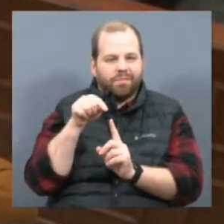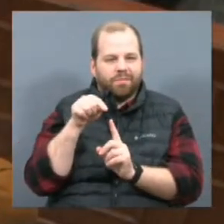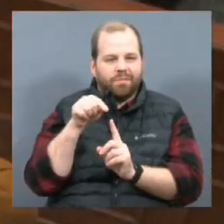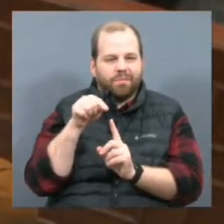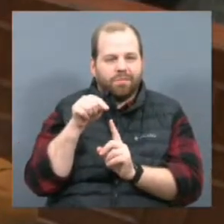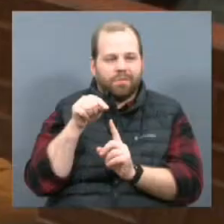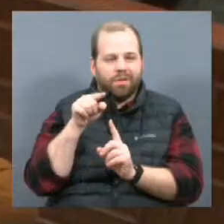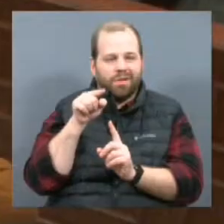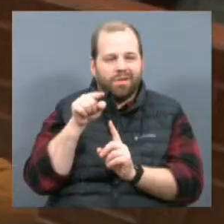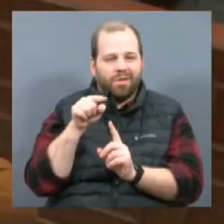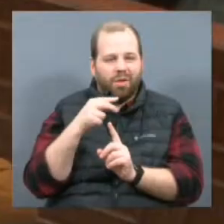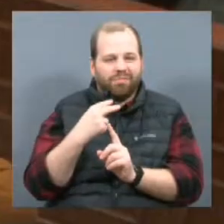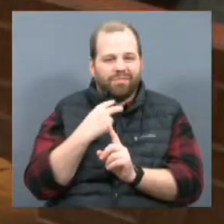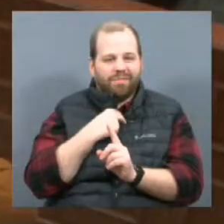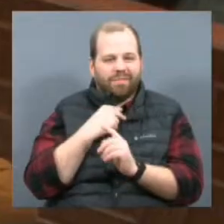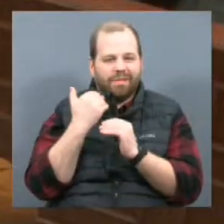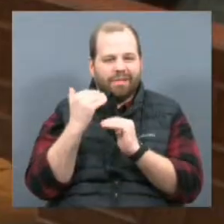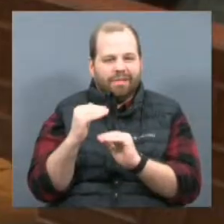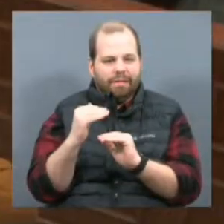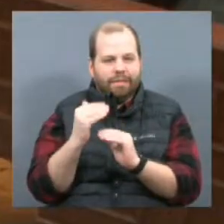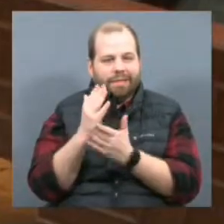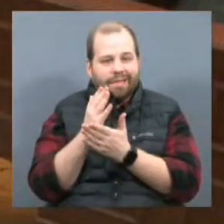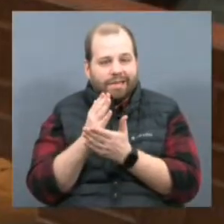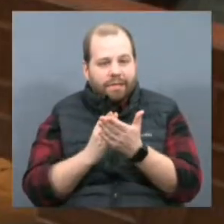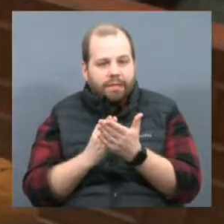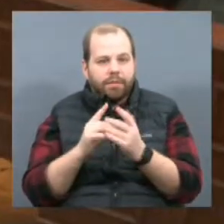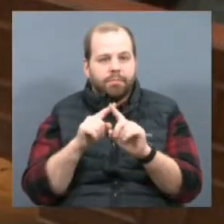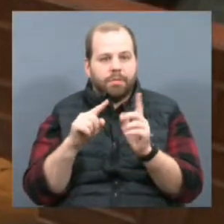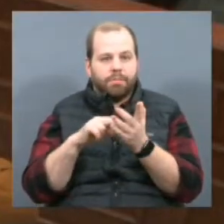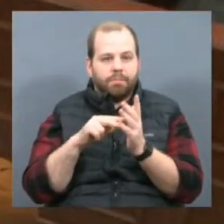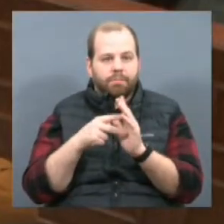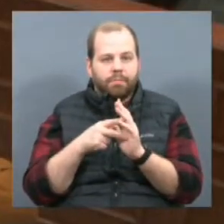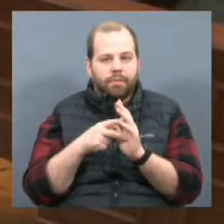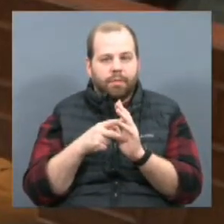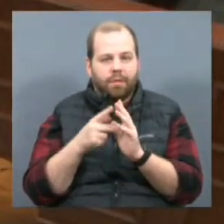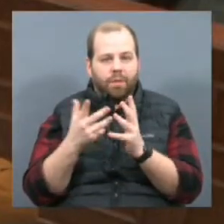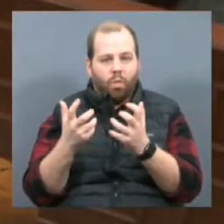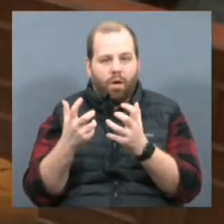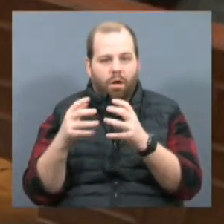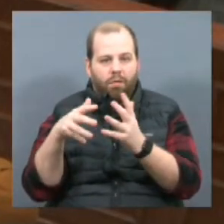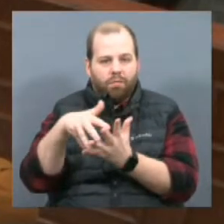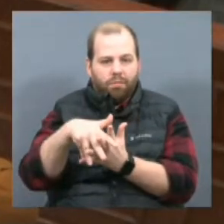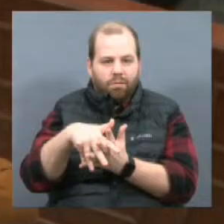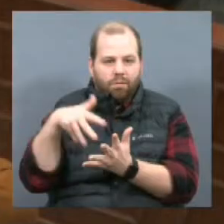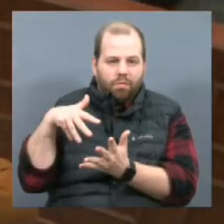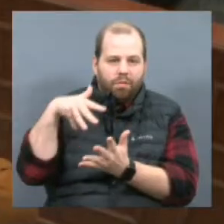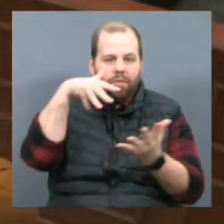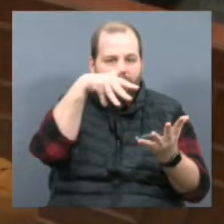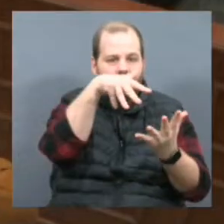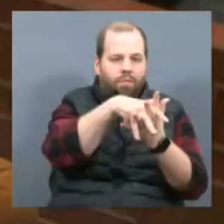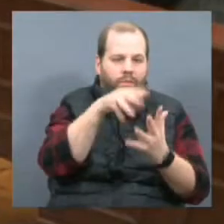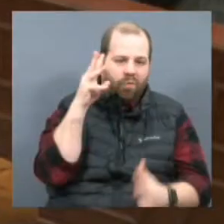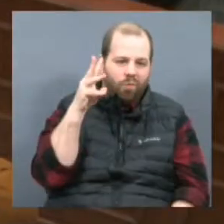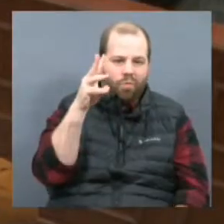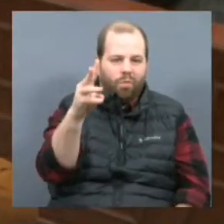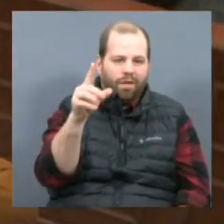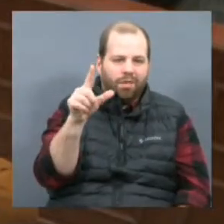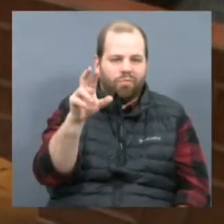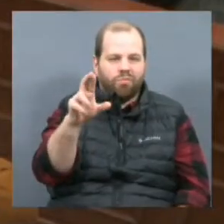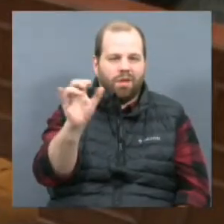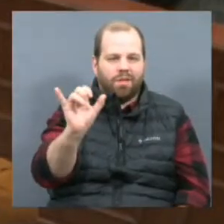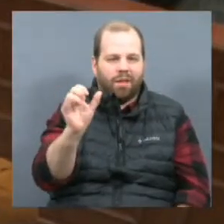They're landlocked to a certain extent, but they're not so landlocked that they want to move to a different neighborhood and move out west like a whole